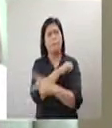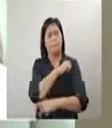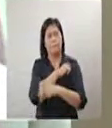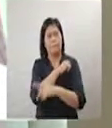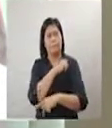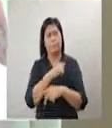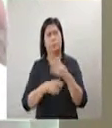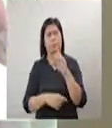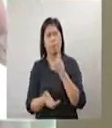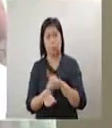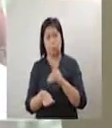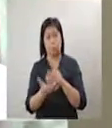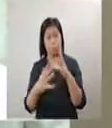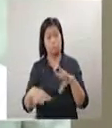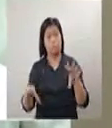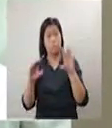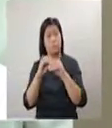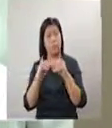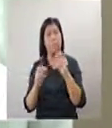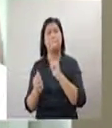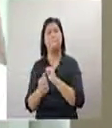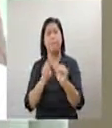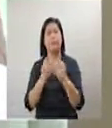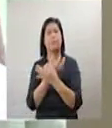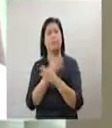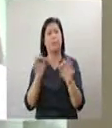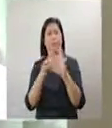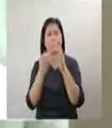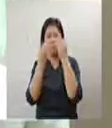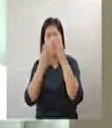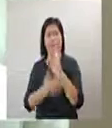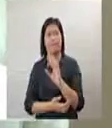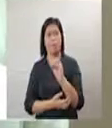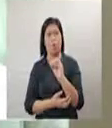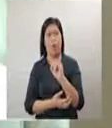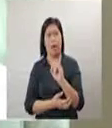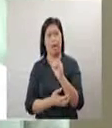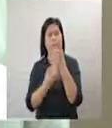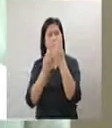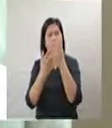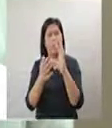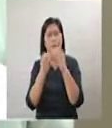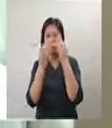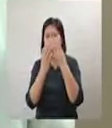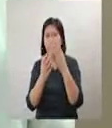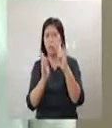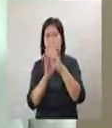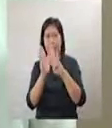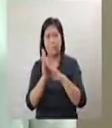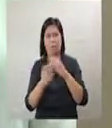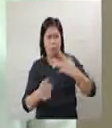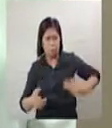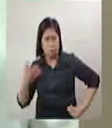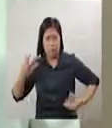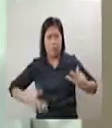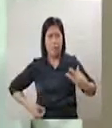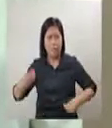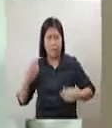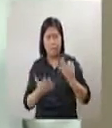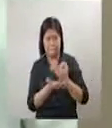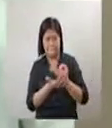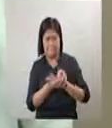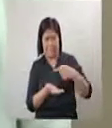of Information Bill. Lahat ng mga kinurakot na pera ng gobyerno ay dapat ikulong ang